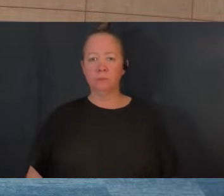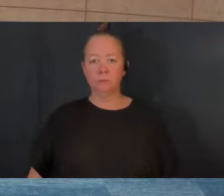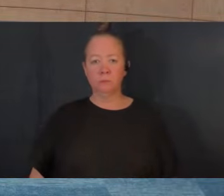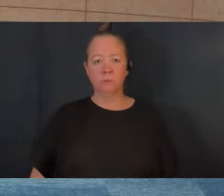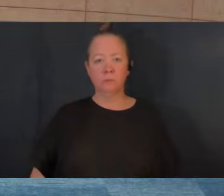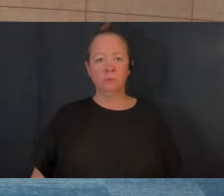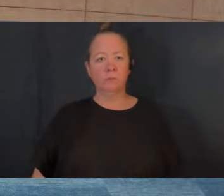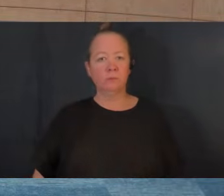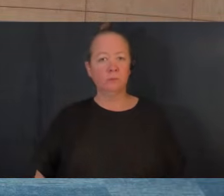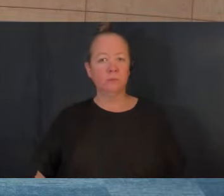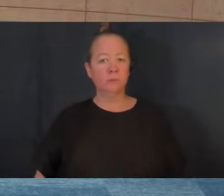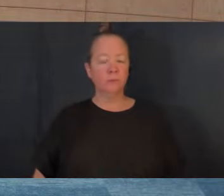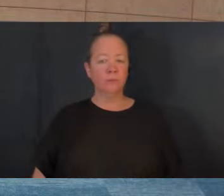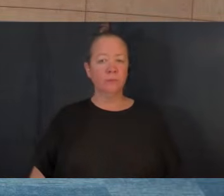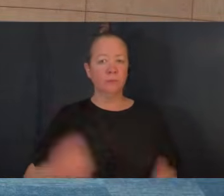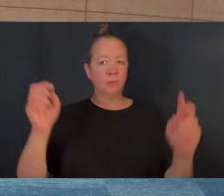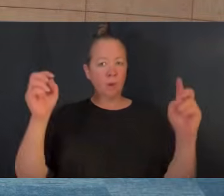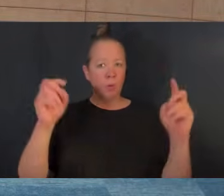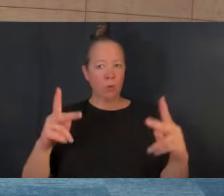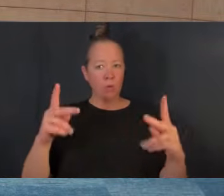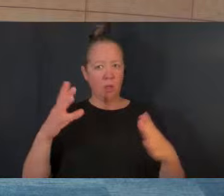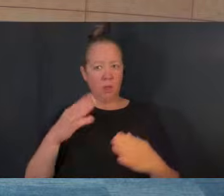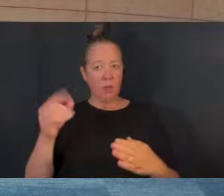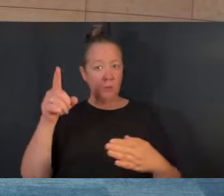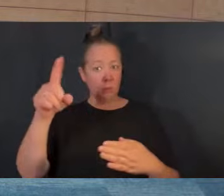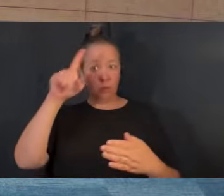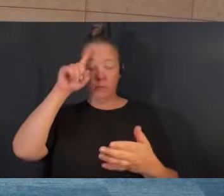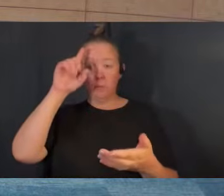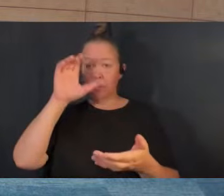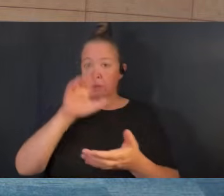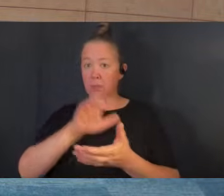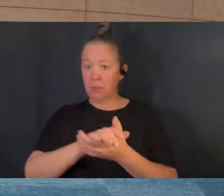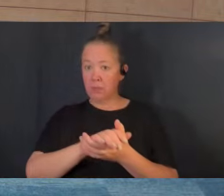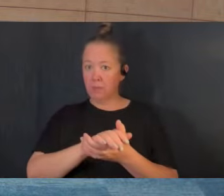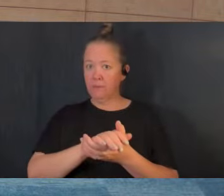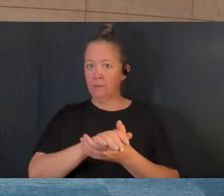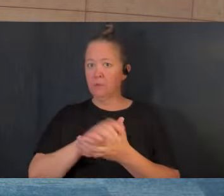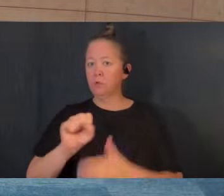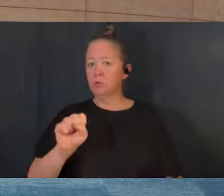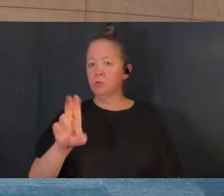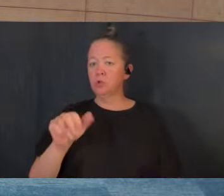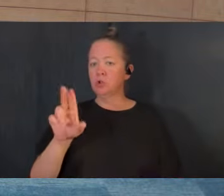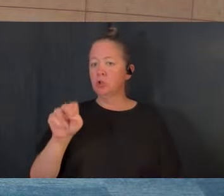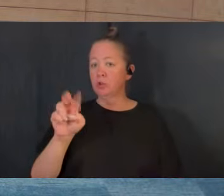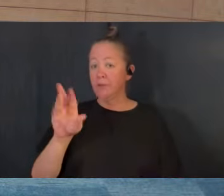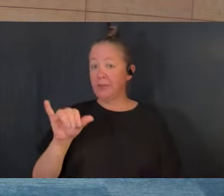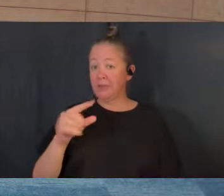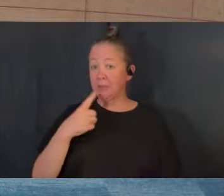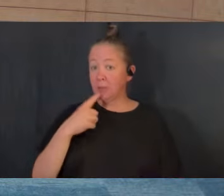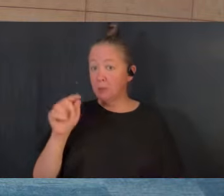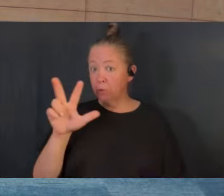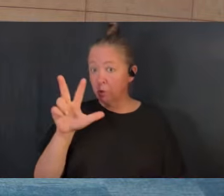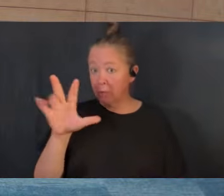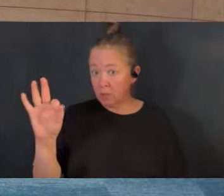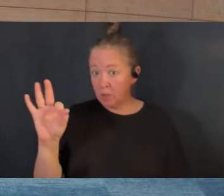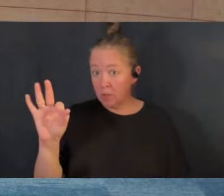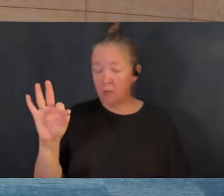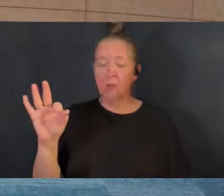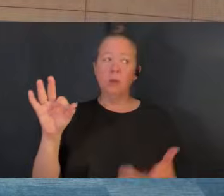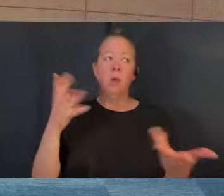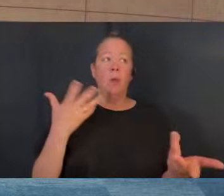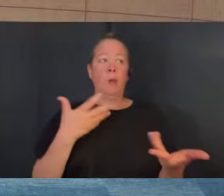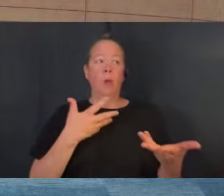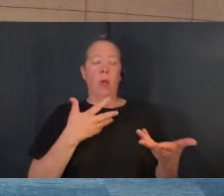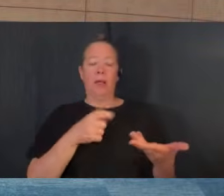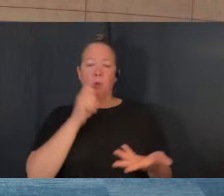Okay. And you believe the survey says 39? Well, whatever the survey, I don't have it right in front